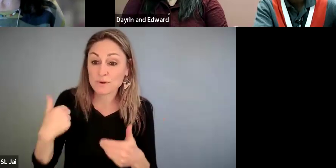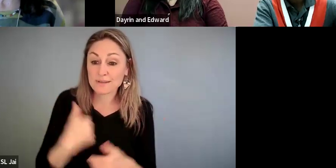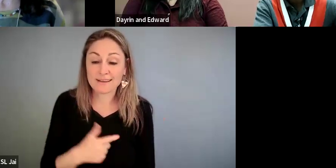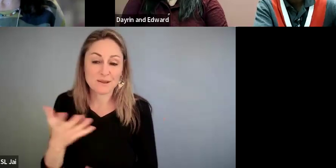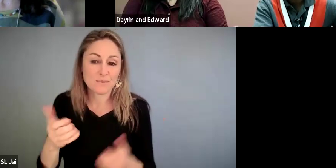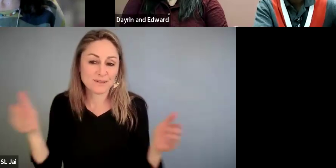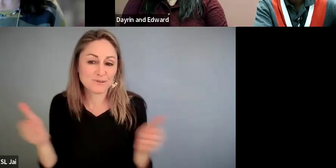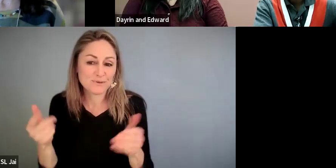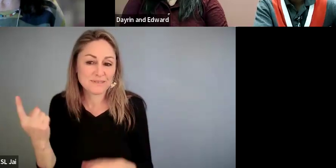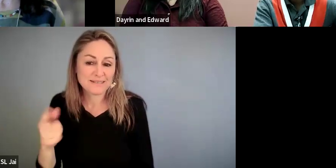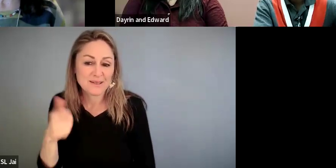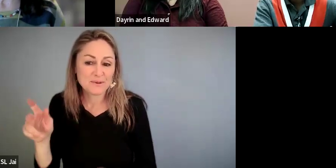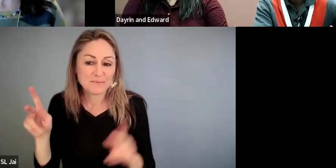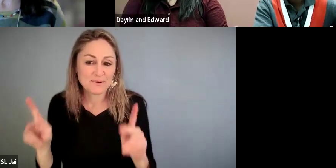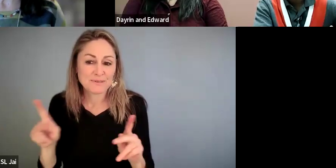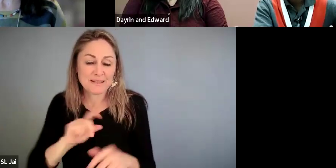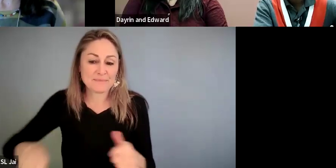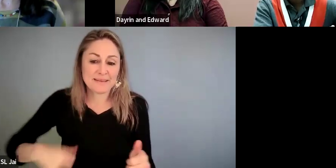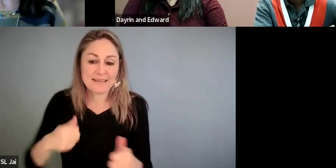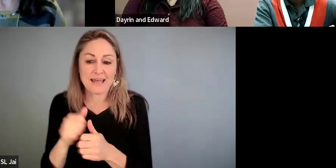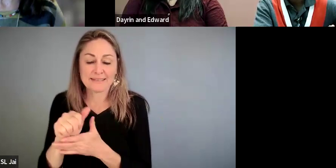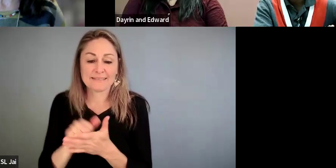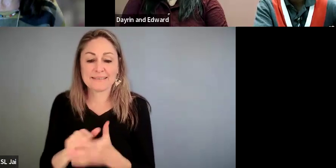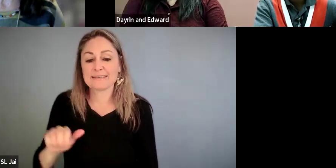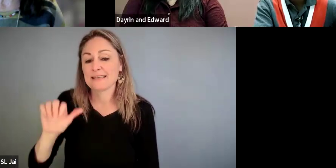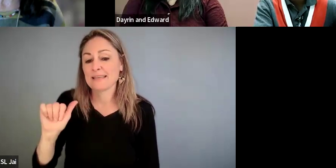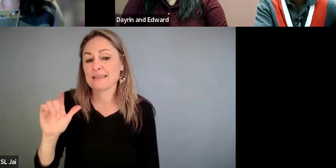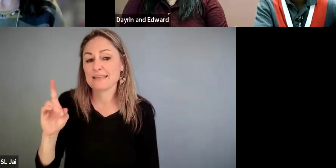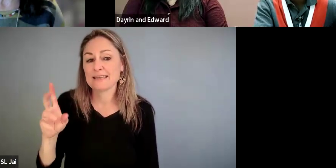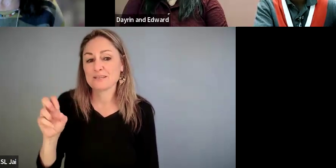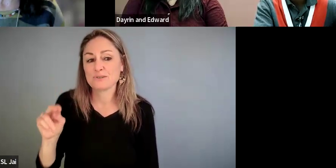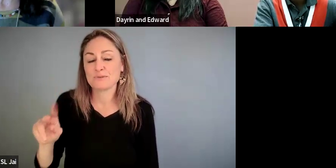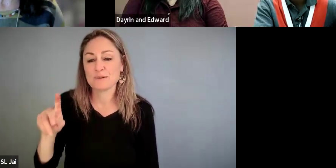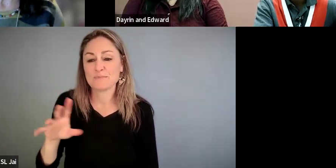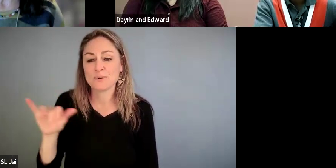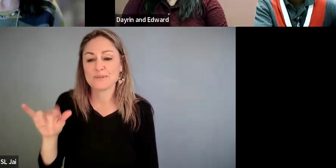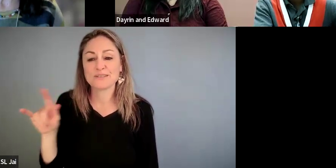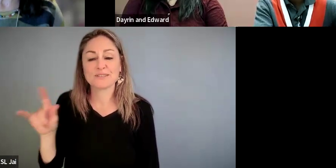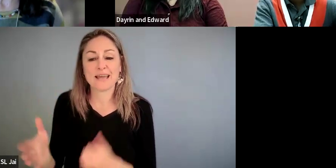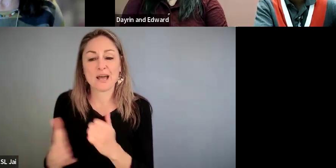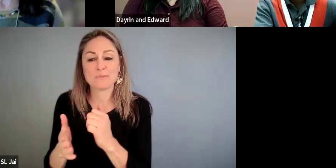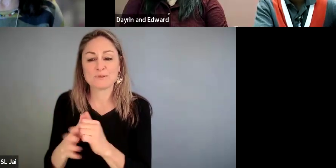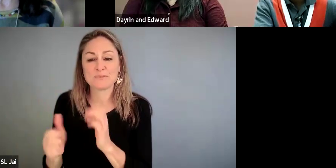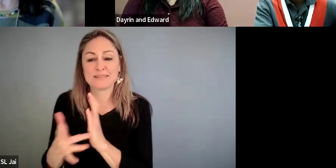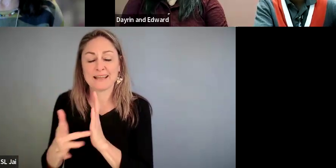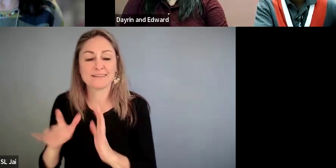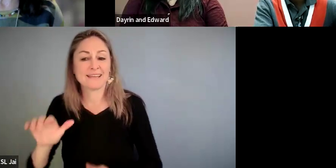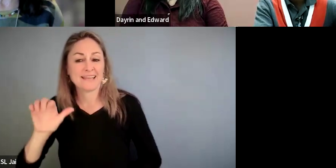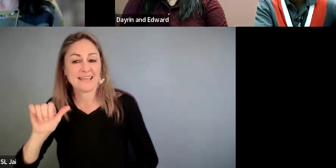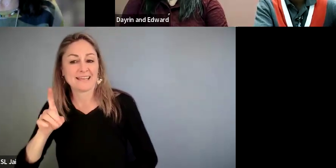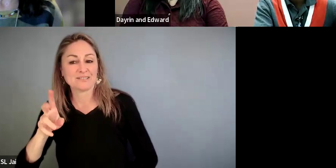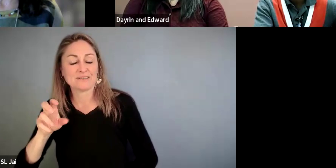else who's behind the scenes with me here, Andrea Pooley, who helps us with our technology. Hi, nice to meet everyone. Thank you for